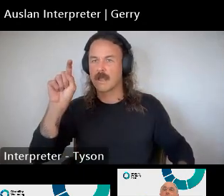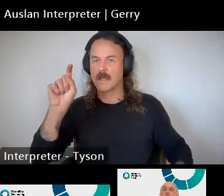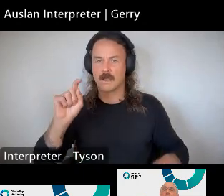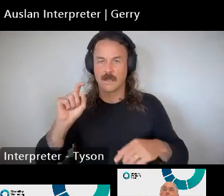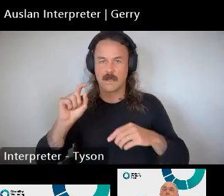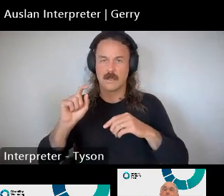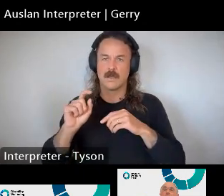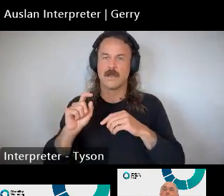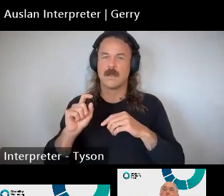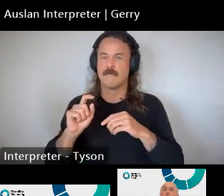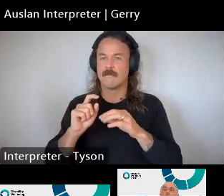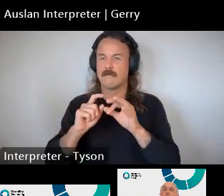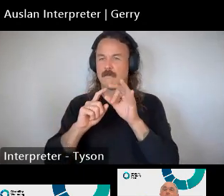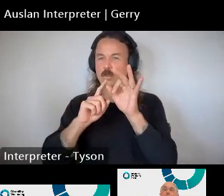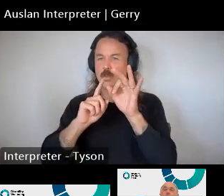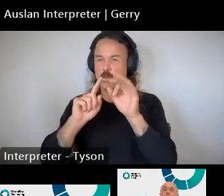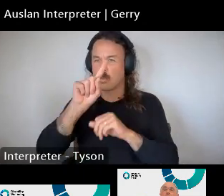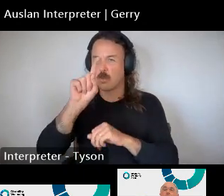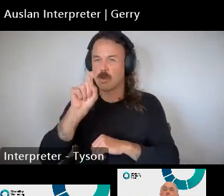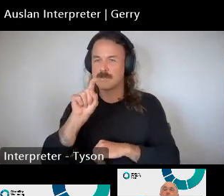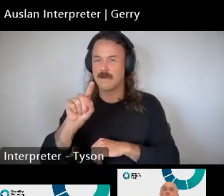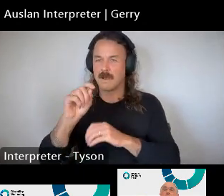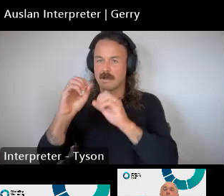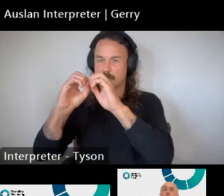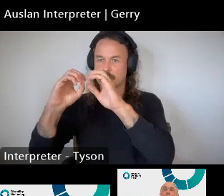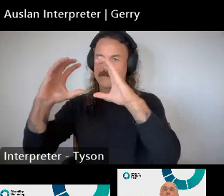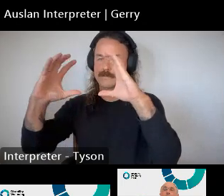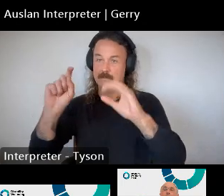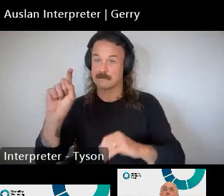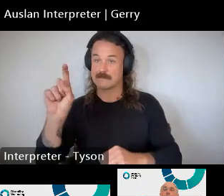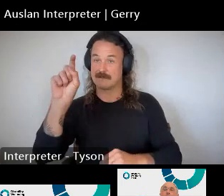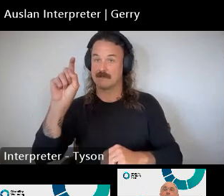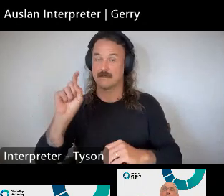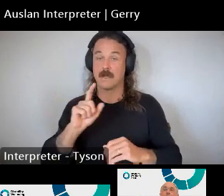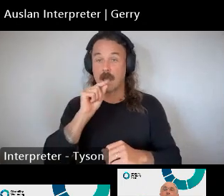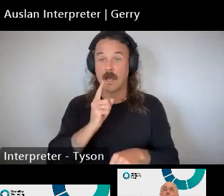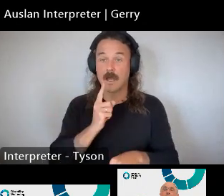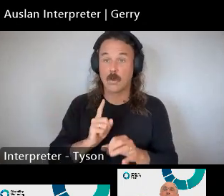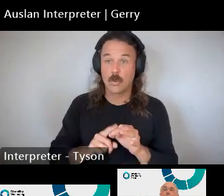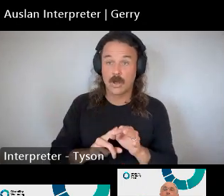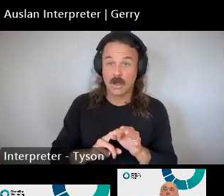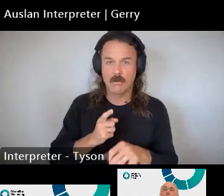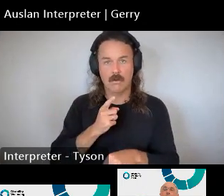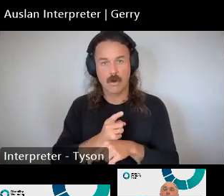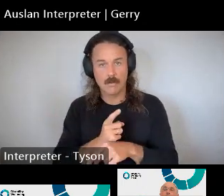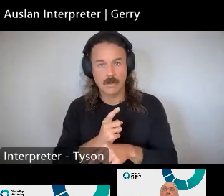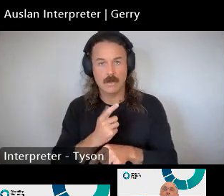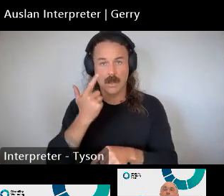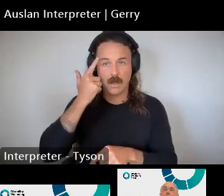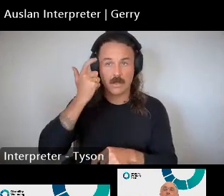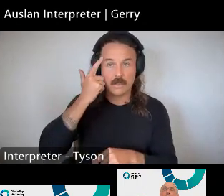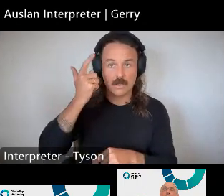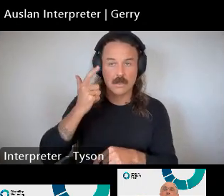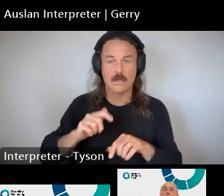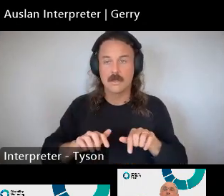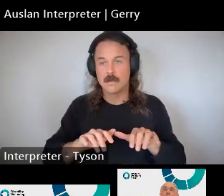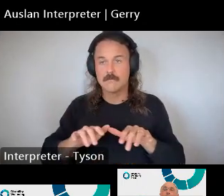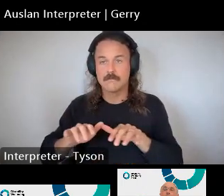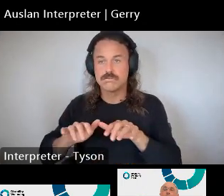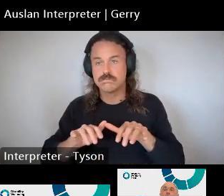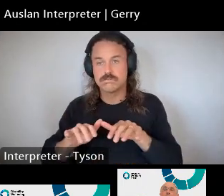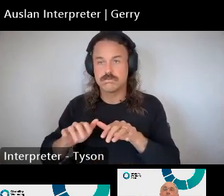throughout the talk, I'd encourage you to put your questions, comments, suggestions into the Q&A. There'll be people who